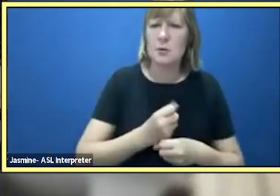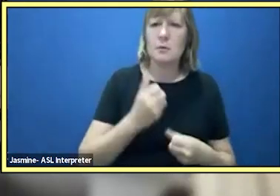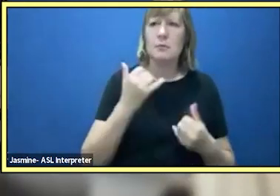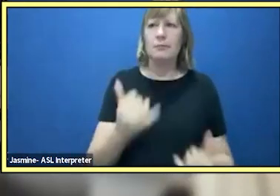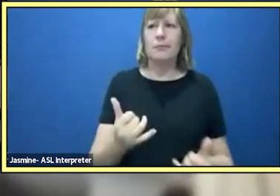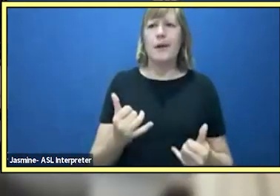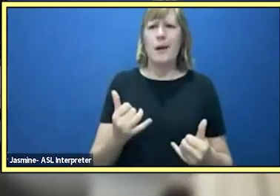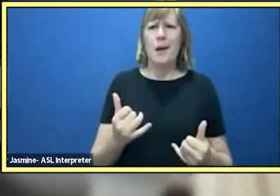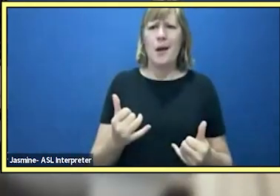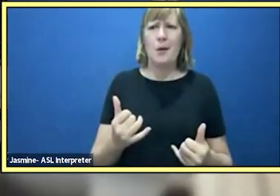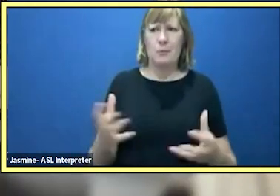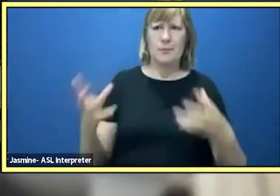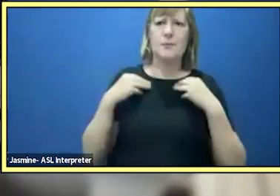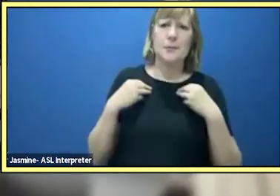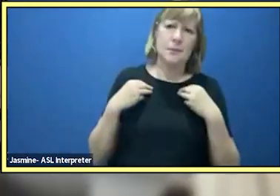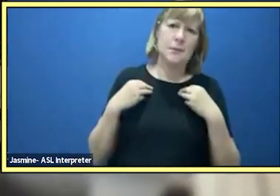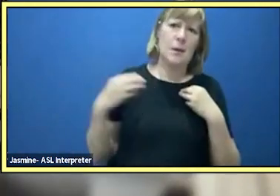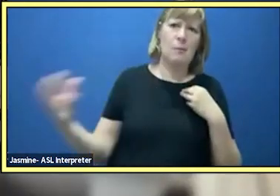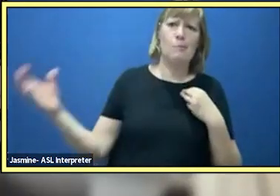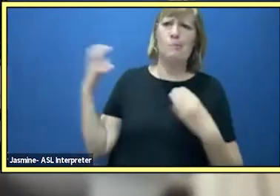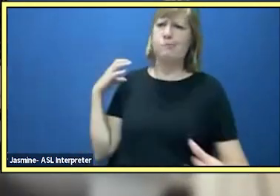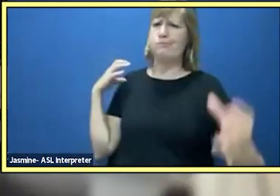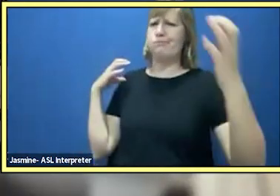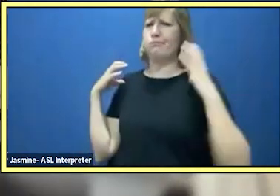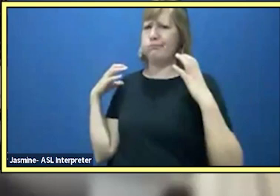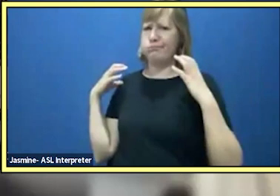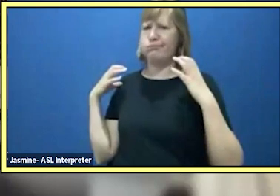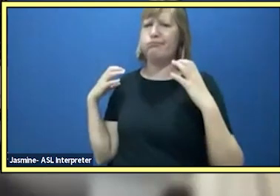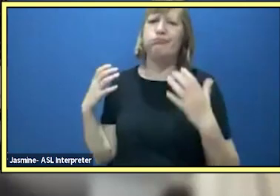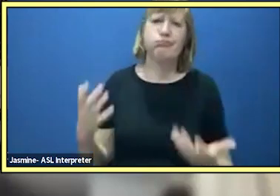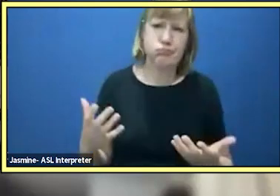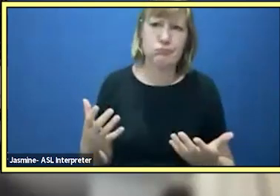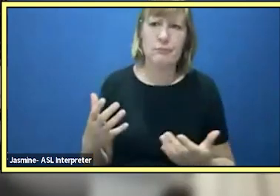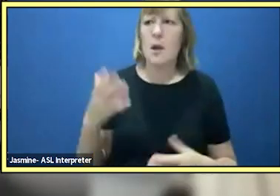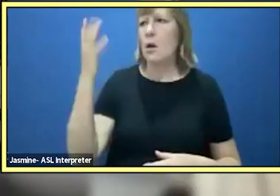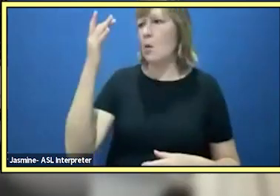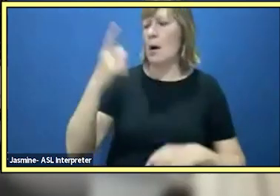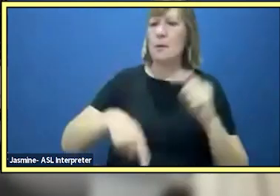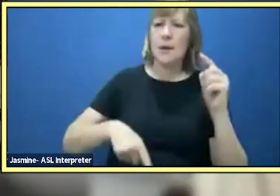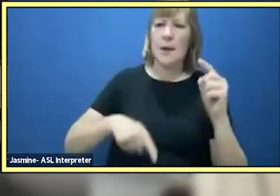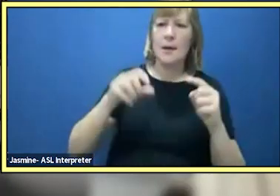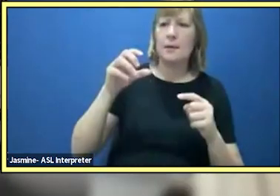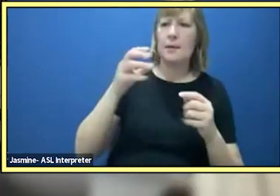Why can't there be a conflict-free case manager who hires case managers